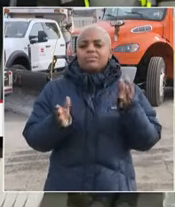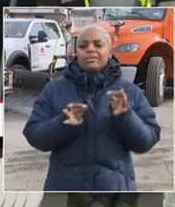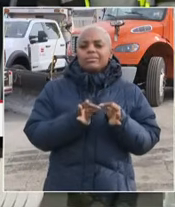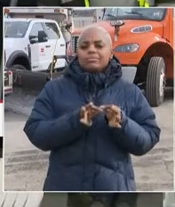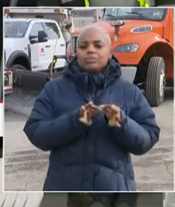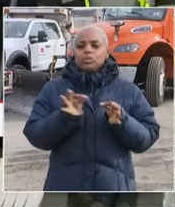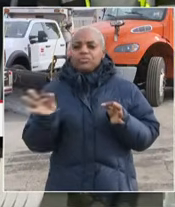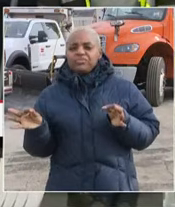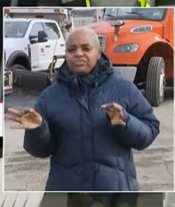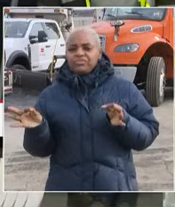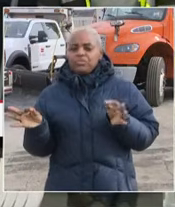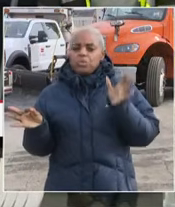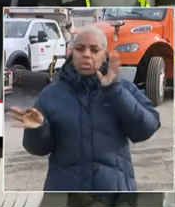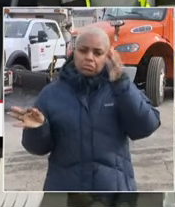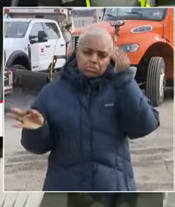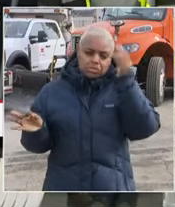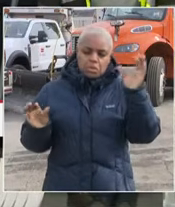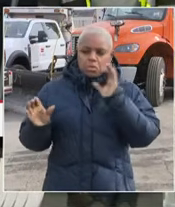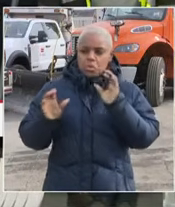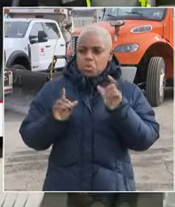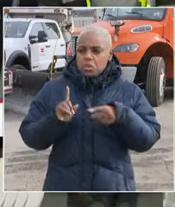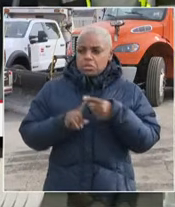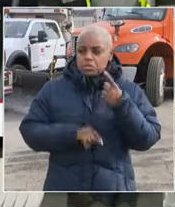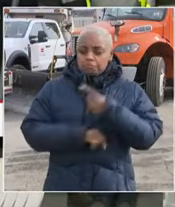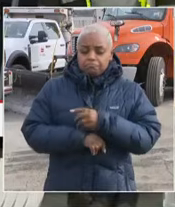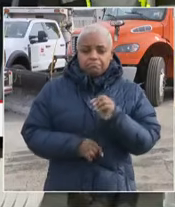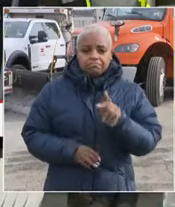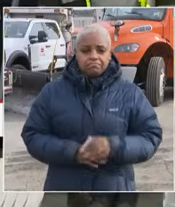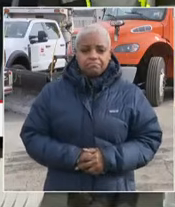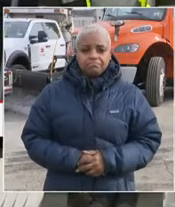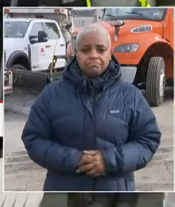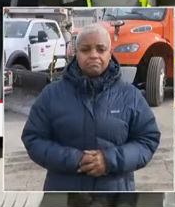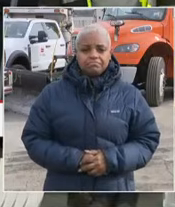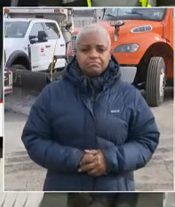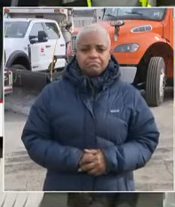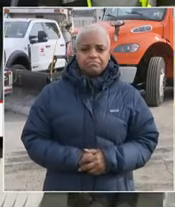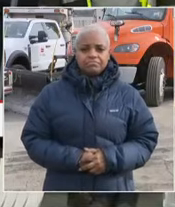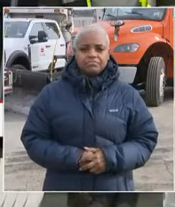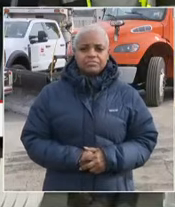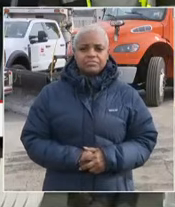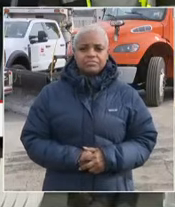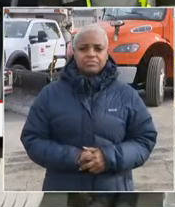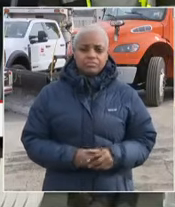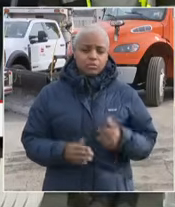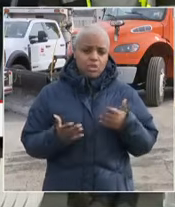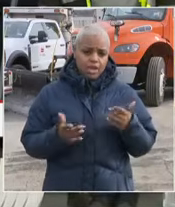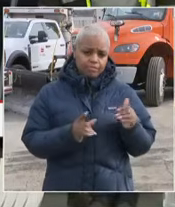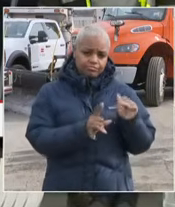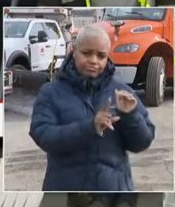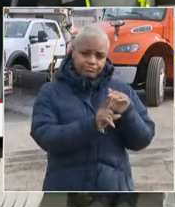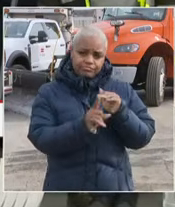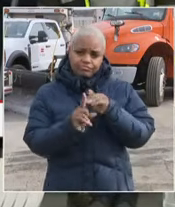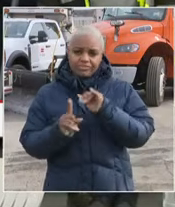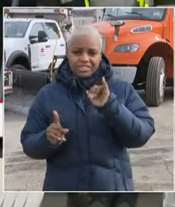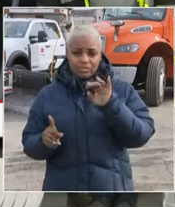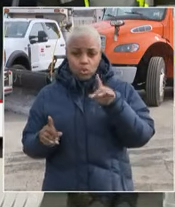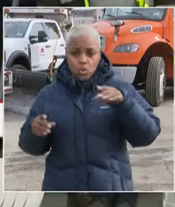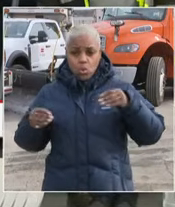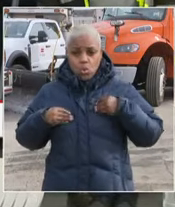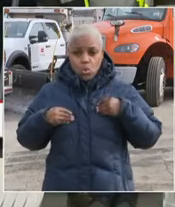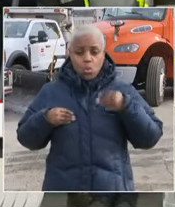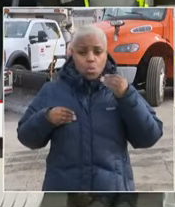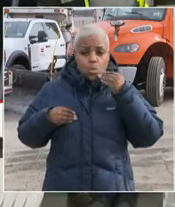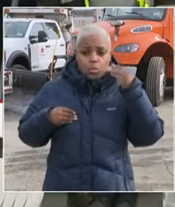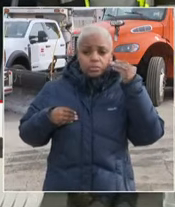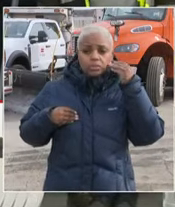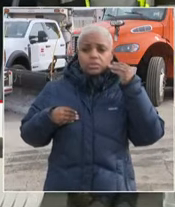your trash to be picked up. We do remind residents, just as property owners, our